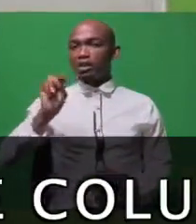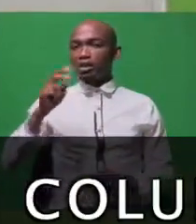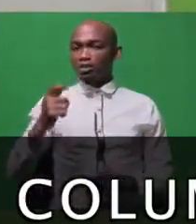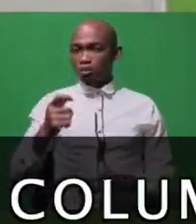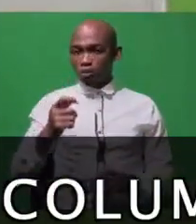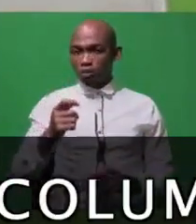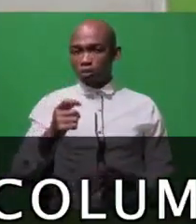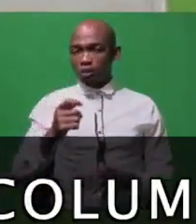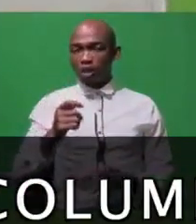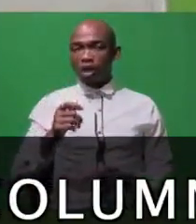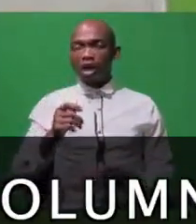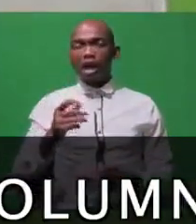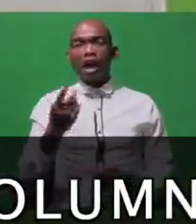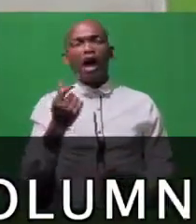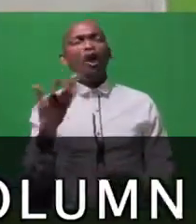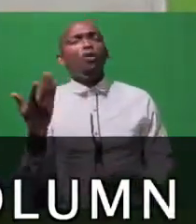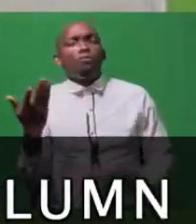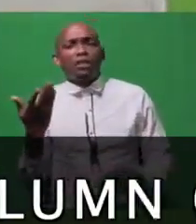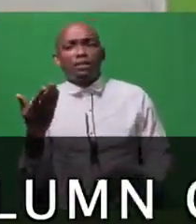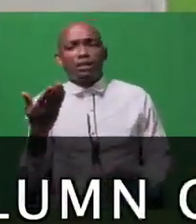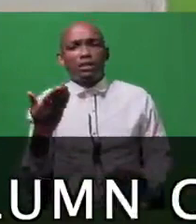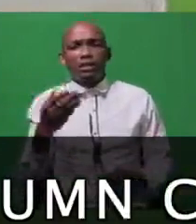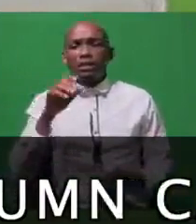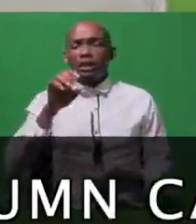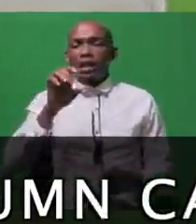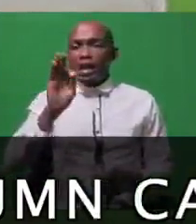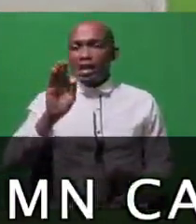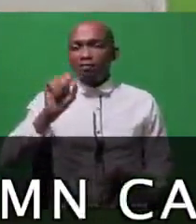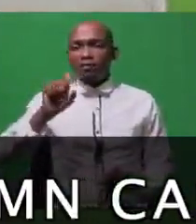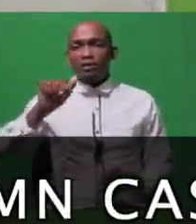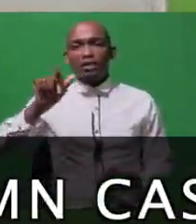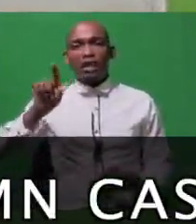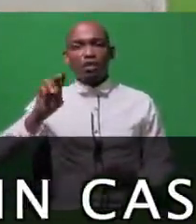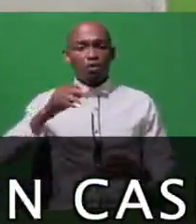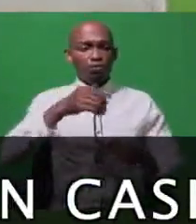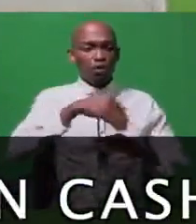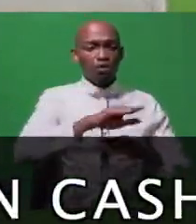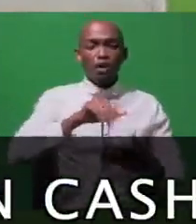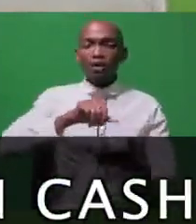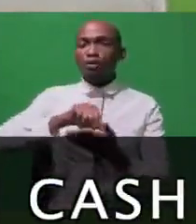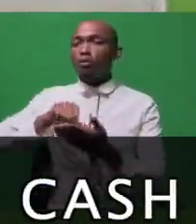how much will pay? Just take